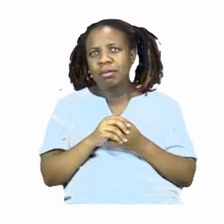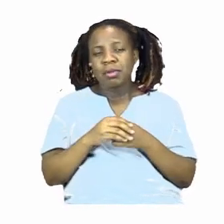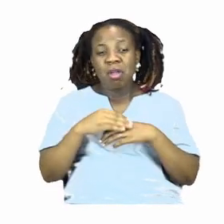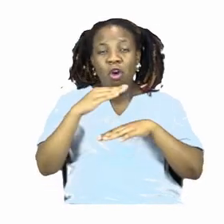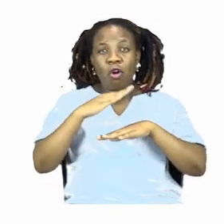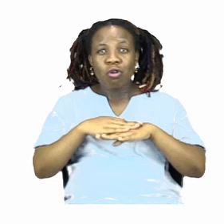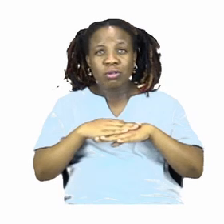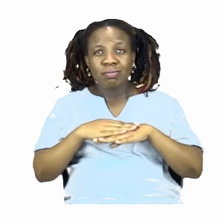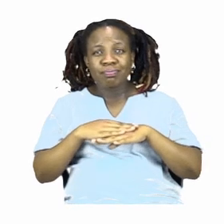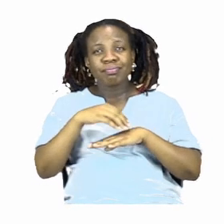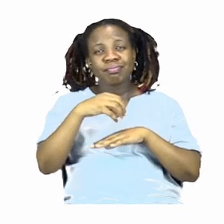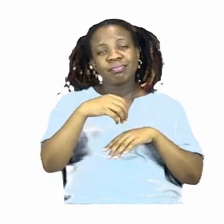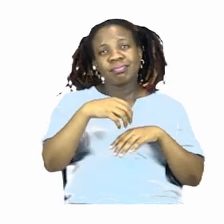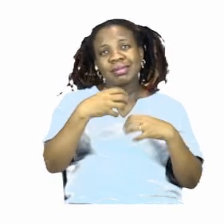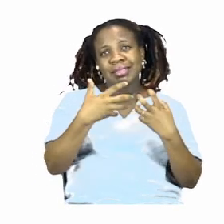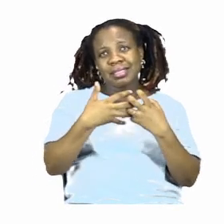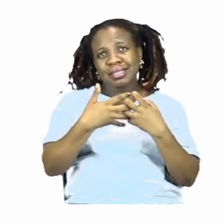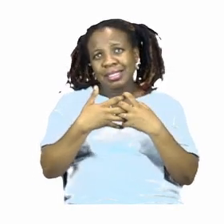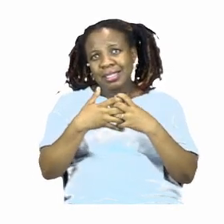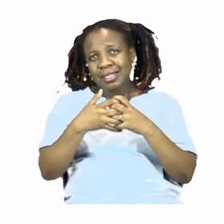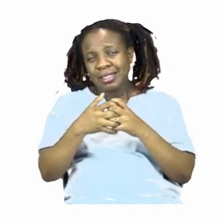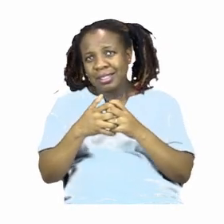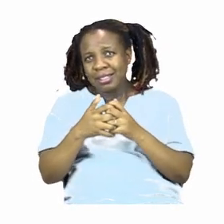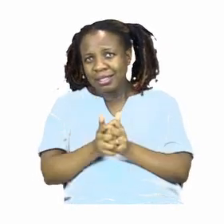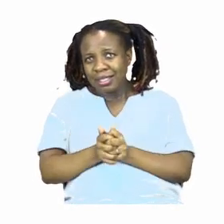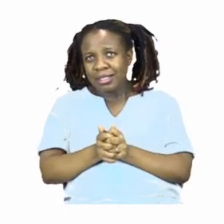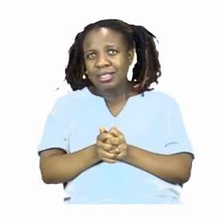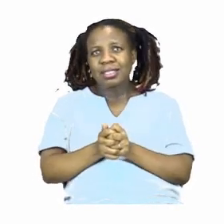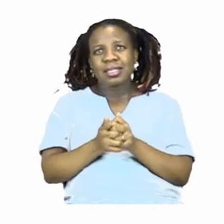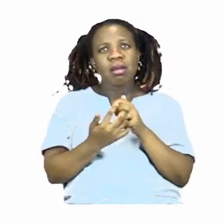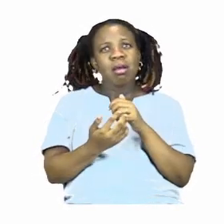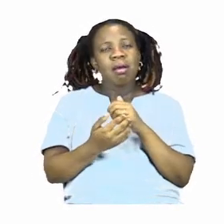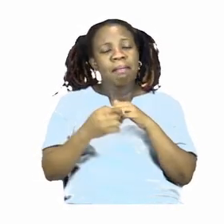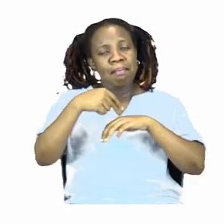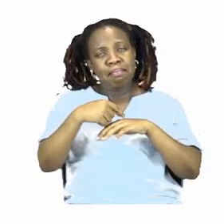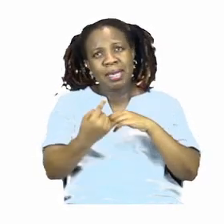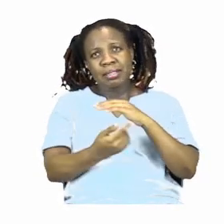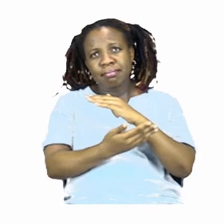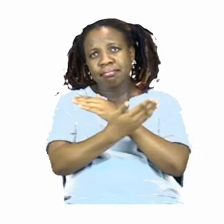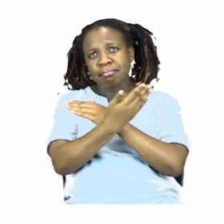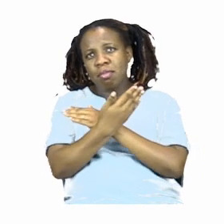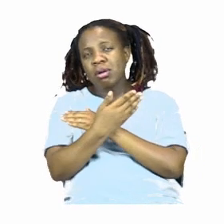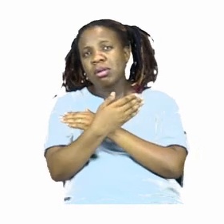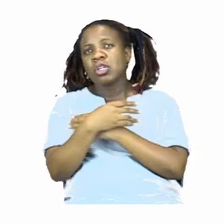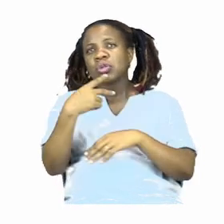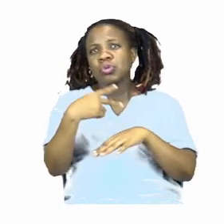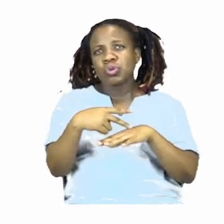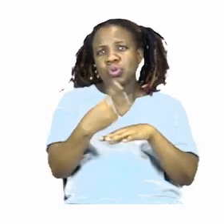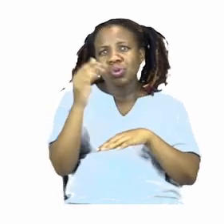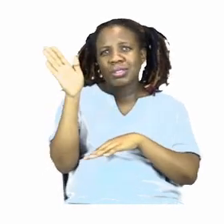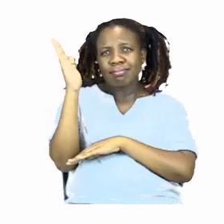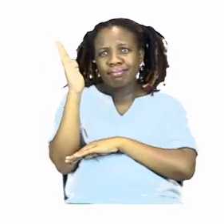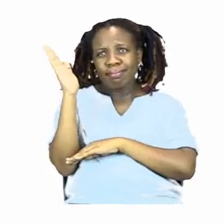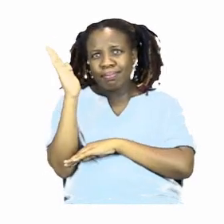Monday morning, on Tuesday afternoon, on Wednesday evening, on my birthday, on